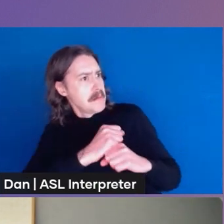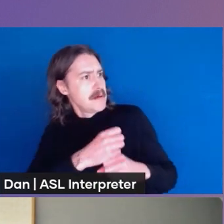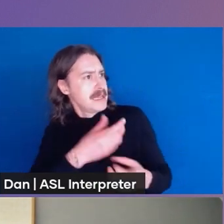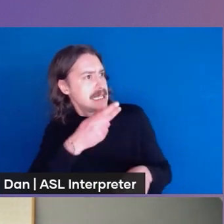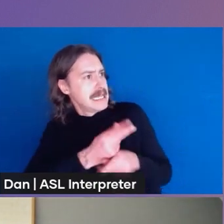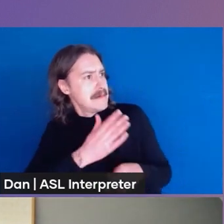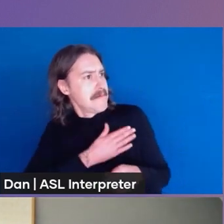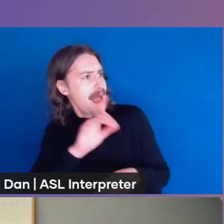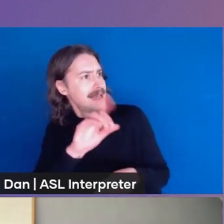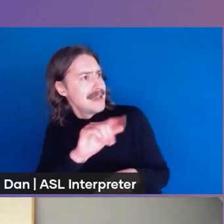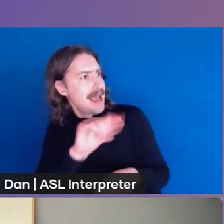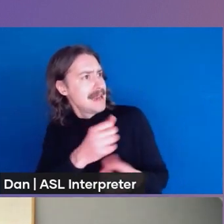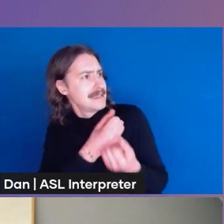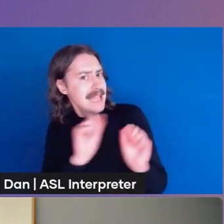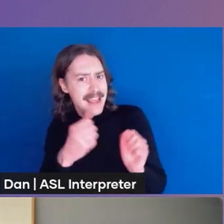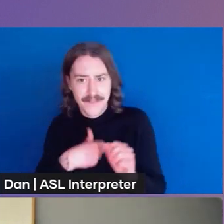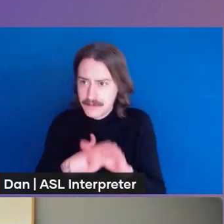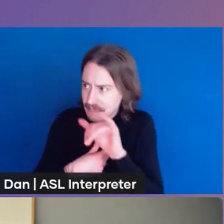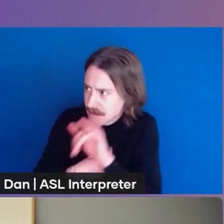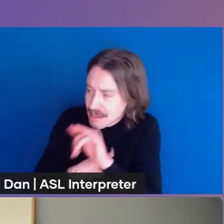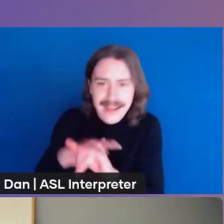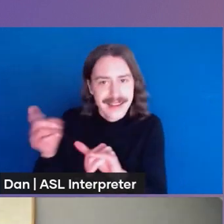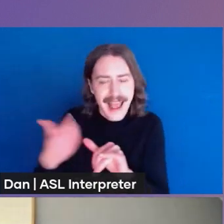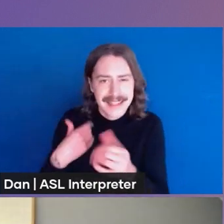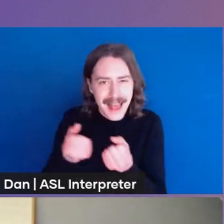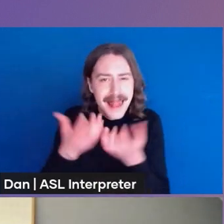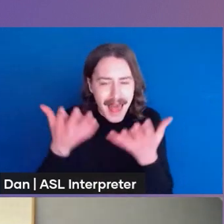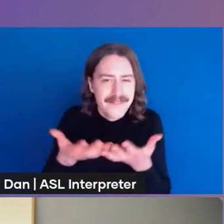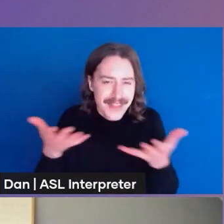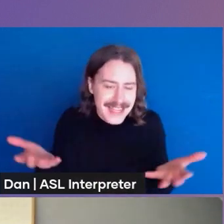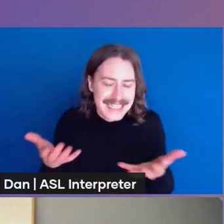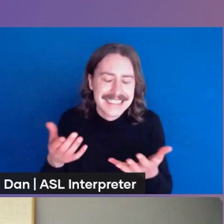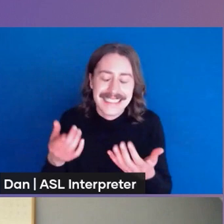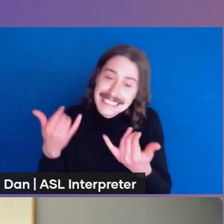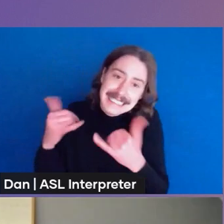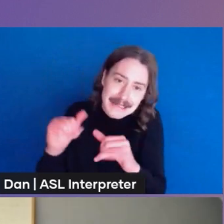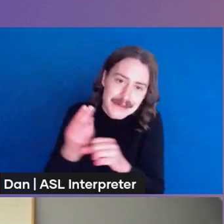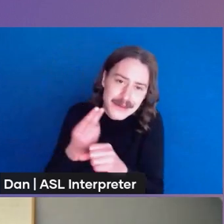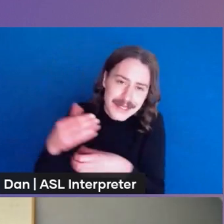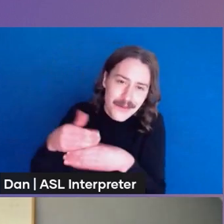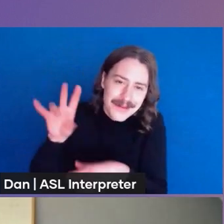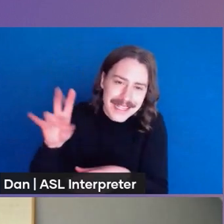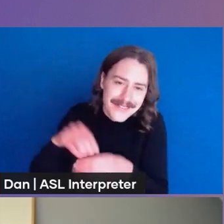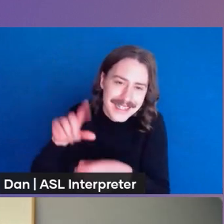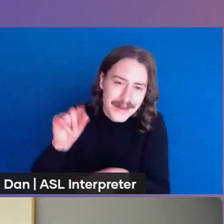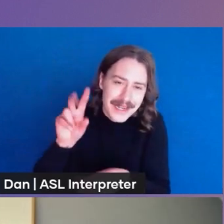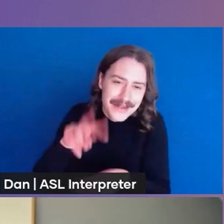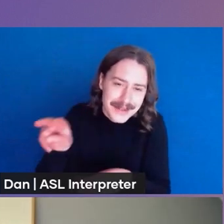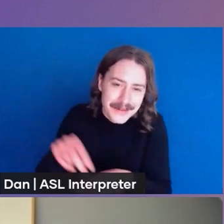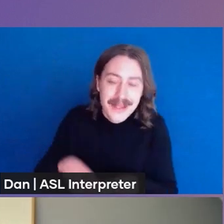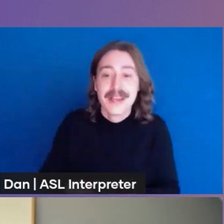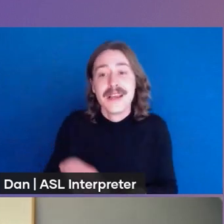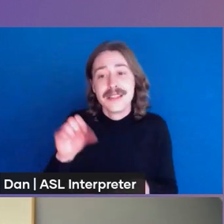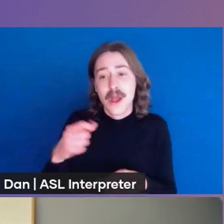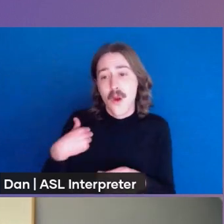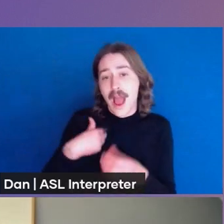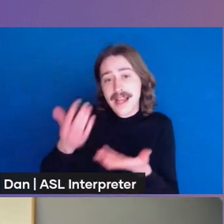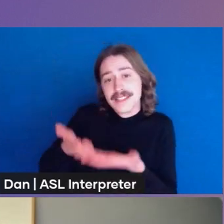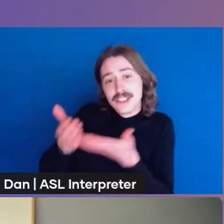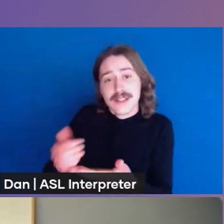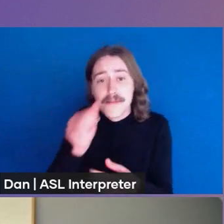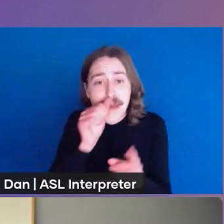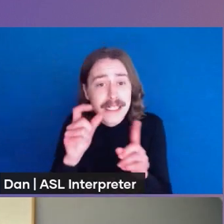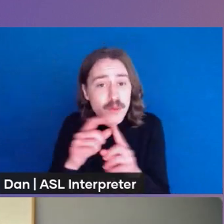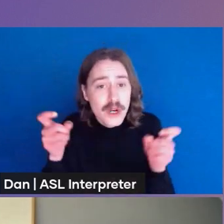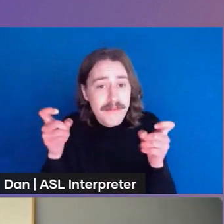that he's trying to do. And so we need to keep him safe. And so I suggest a password manager, and surely enough, we get